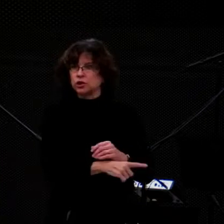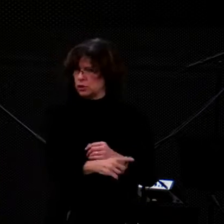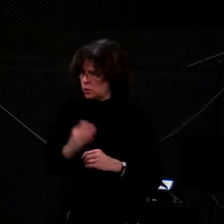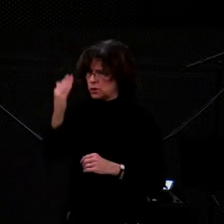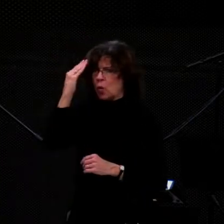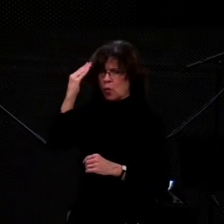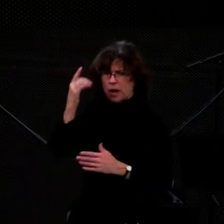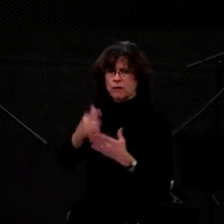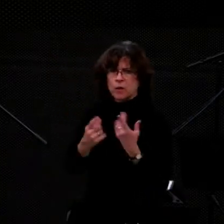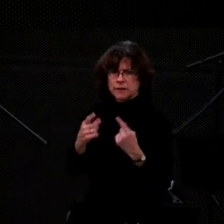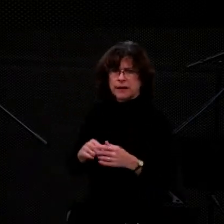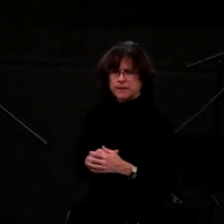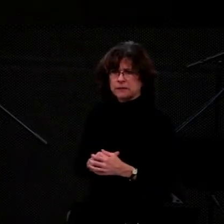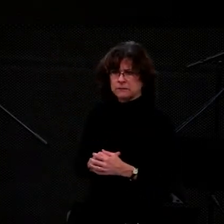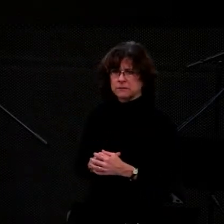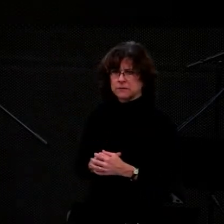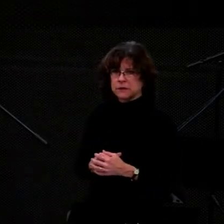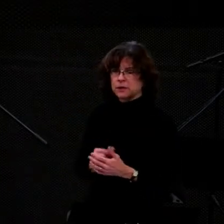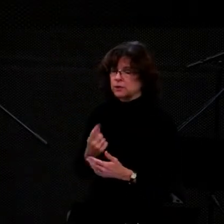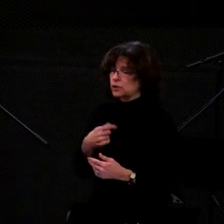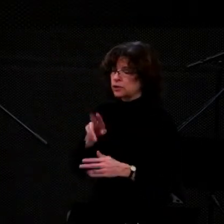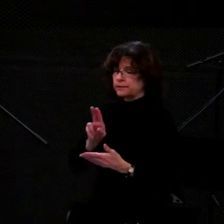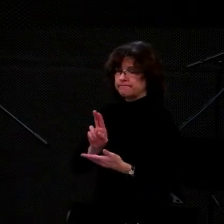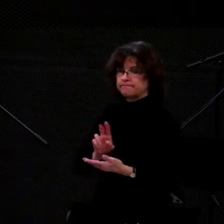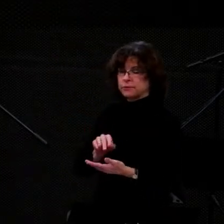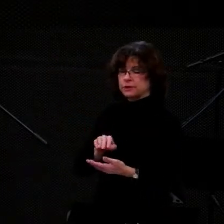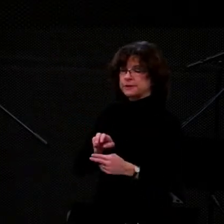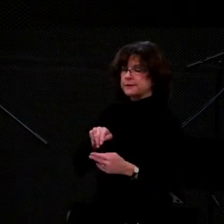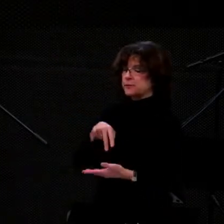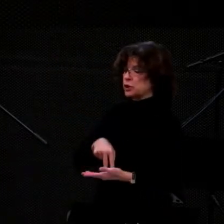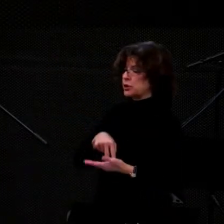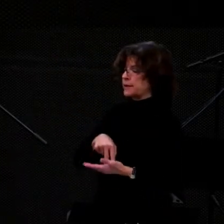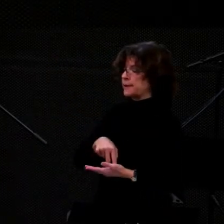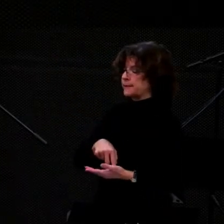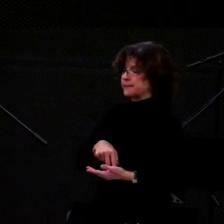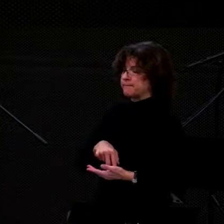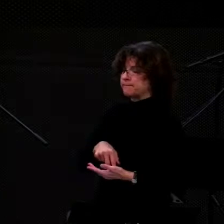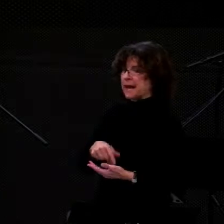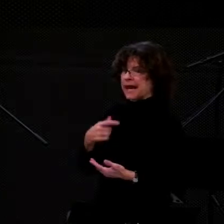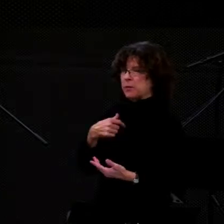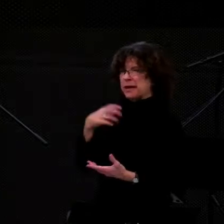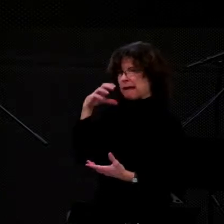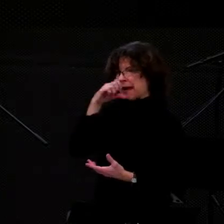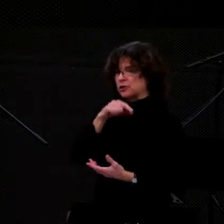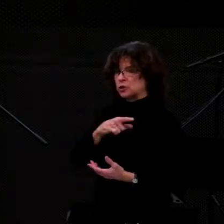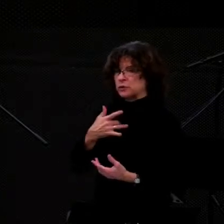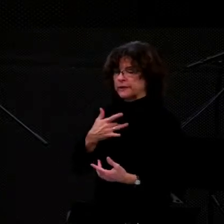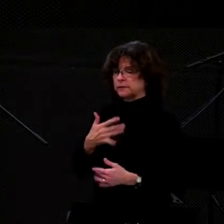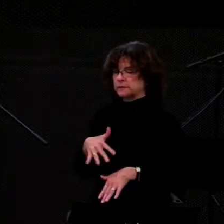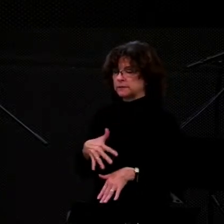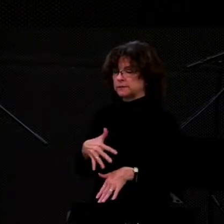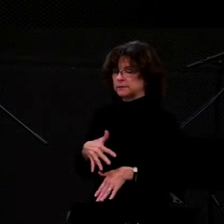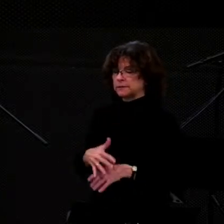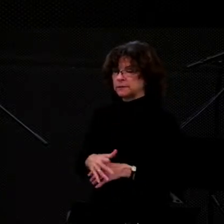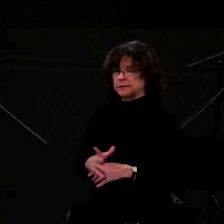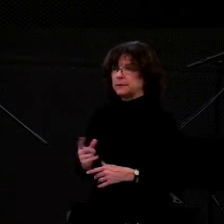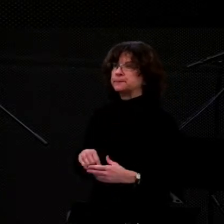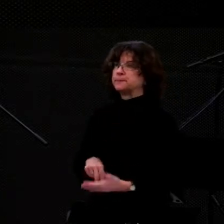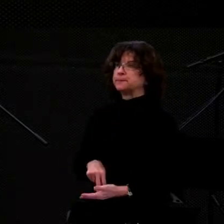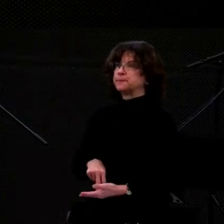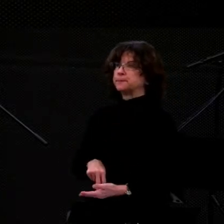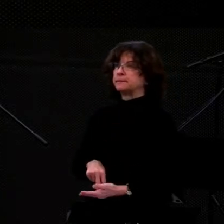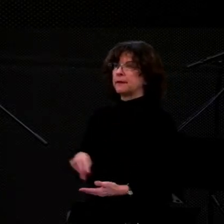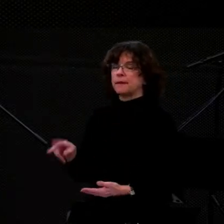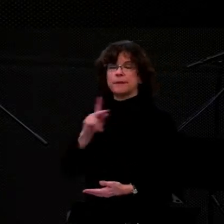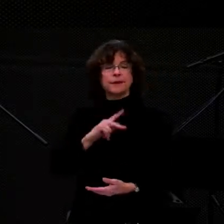the decision that she was making, and you can kind of cut the tension in that room with a knife, right? But then when the king sees